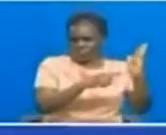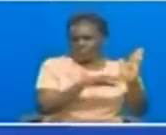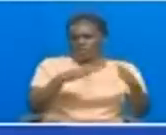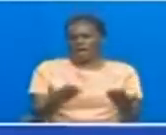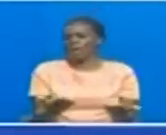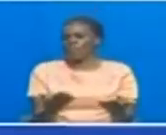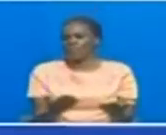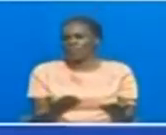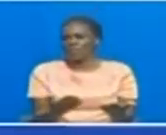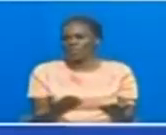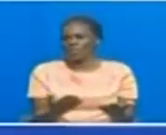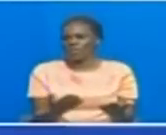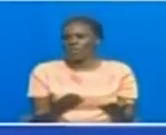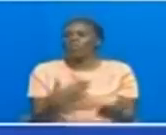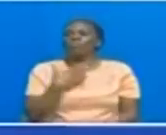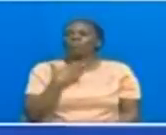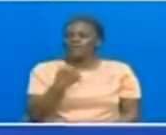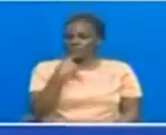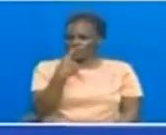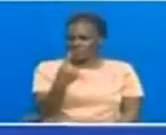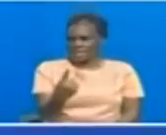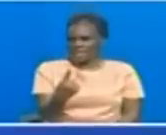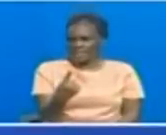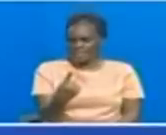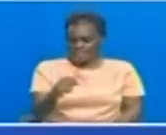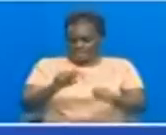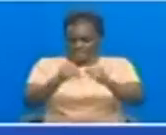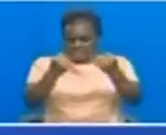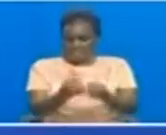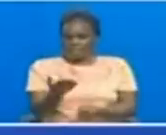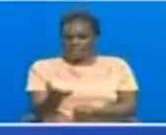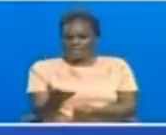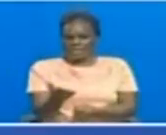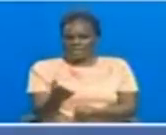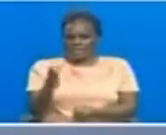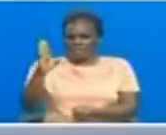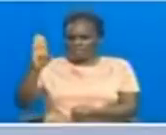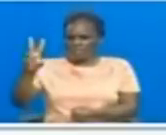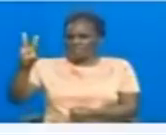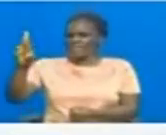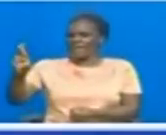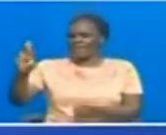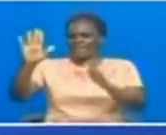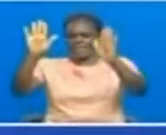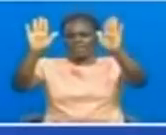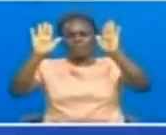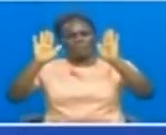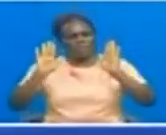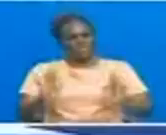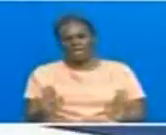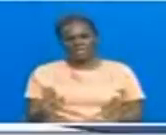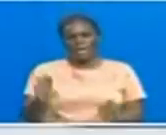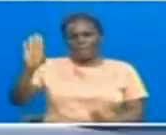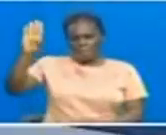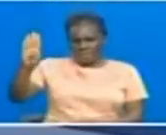voting. I want to mention that with this system, the biometrics are also very important. So you still need the